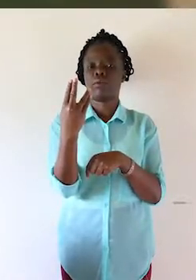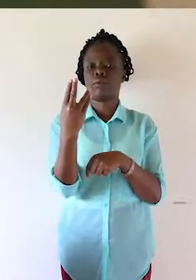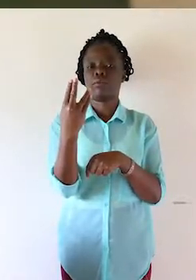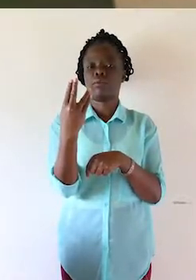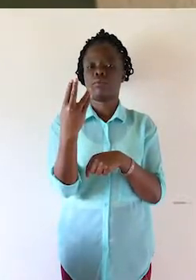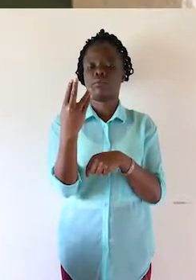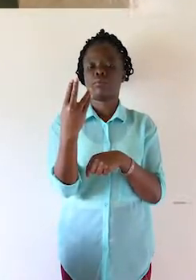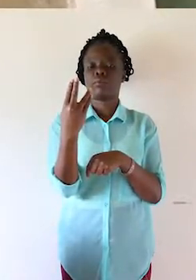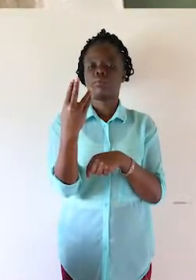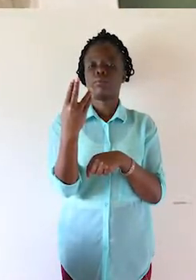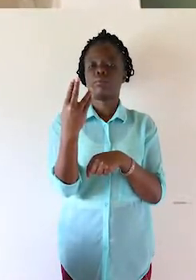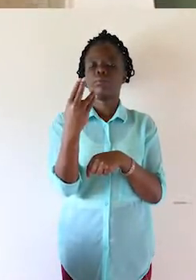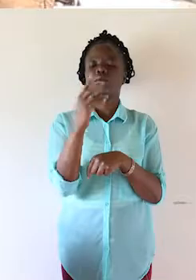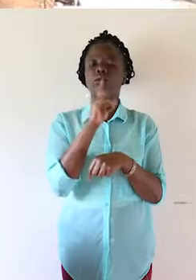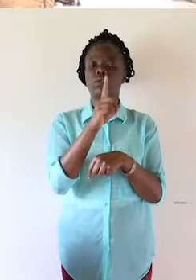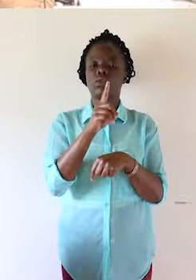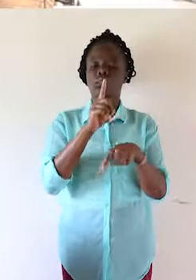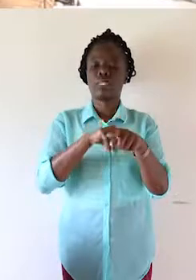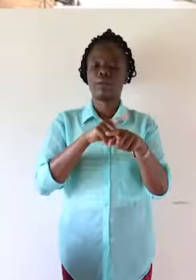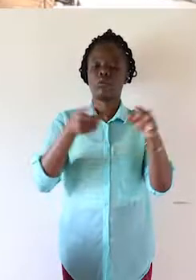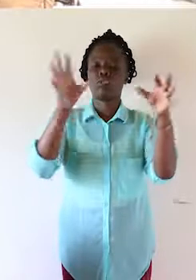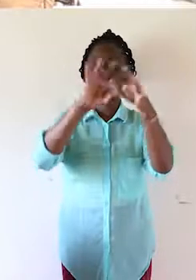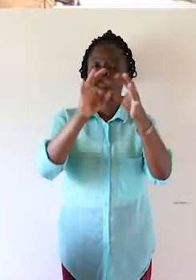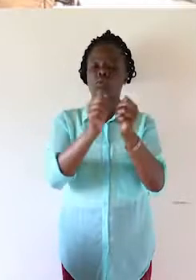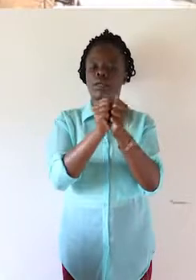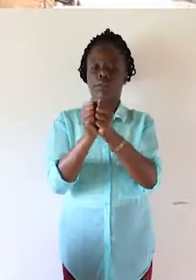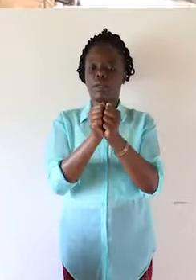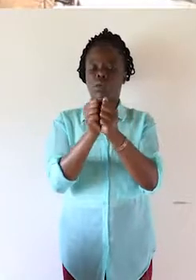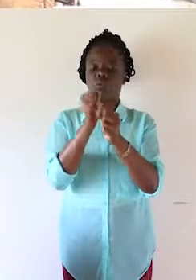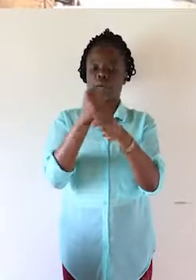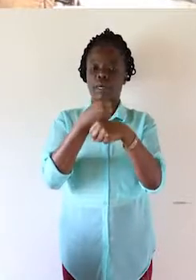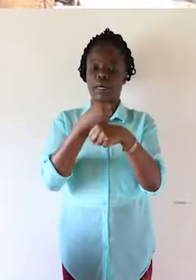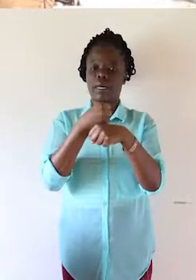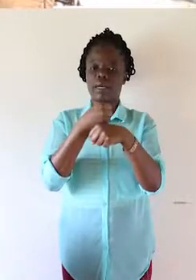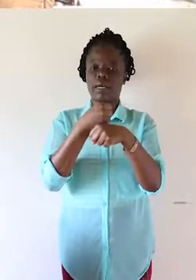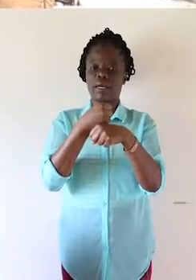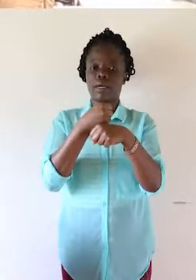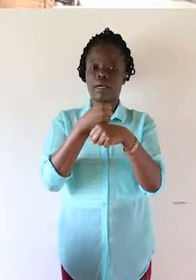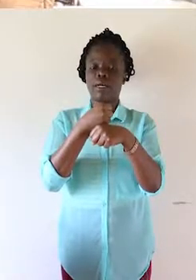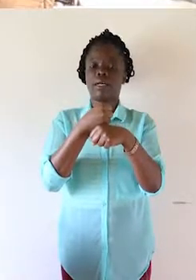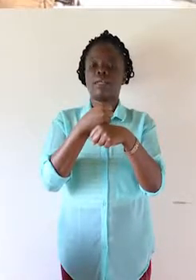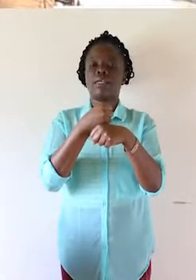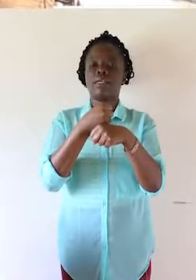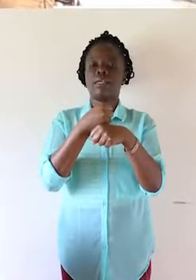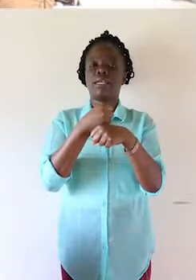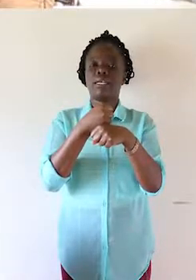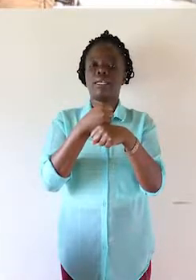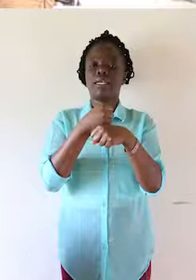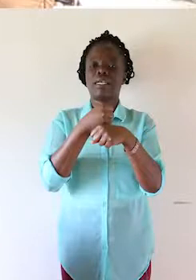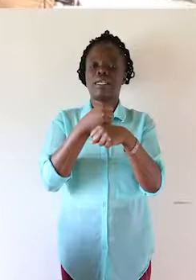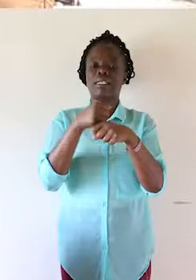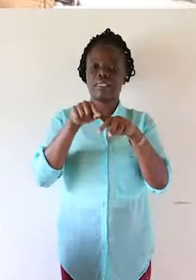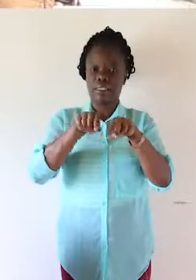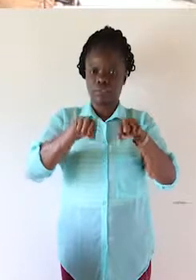is here. Another one is there. So, when we join them together, we make the stand